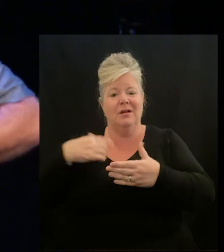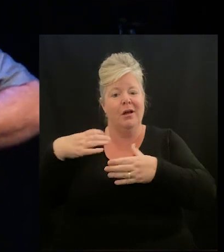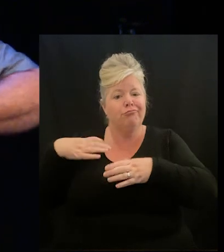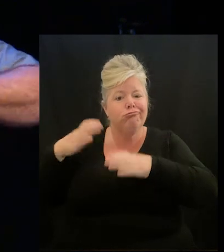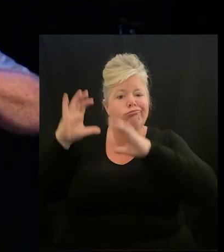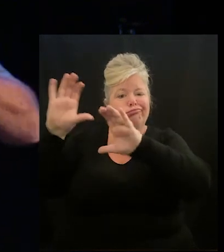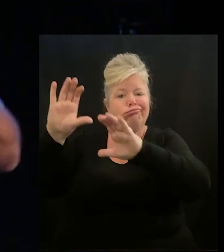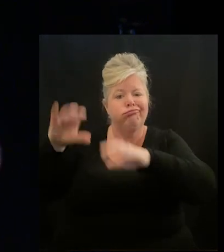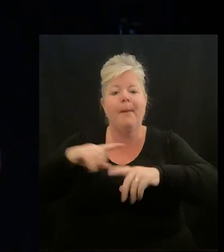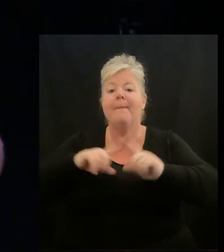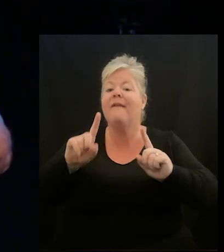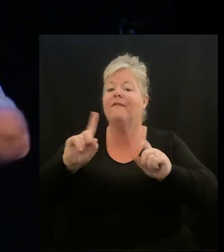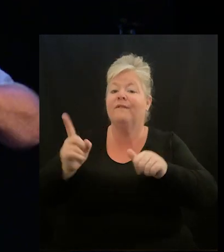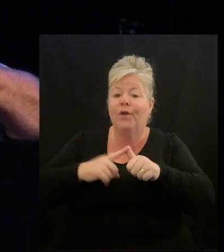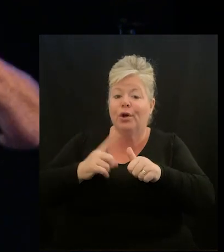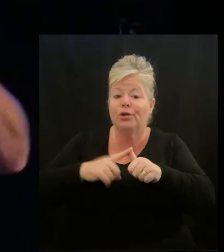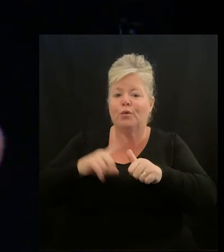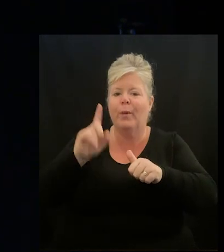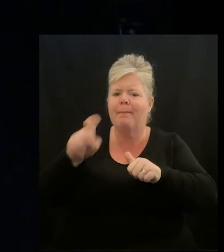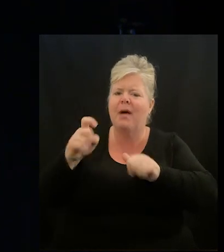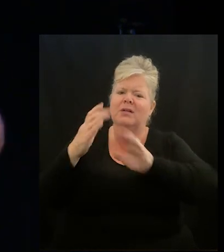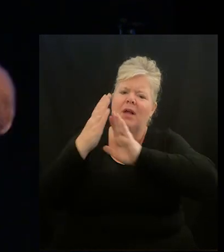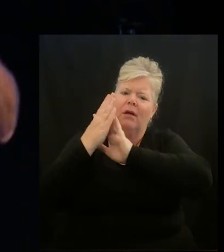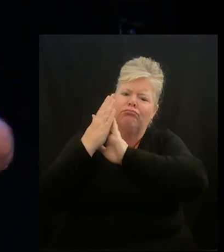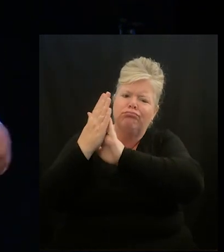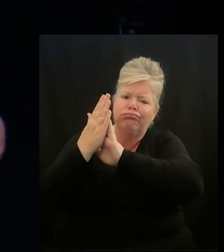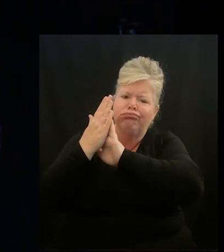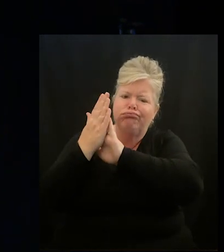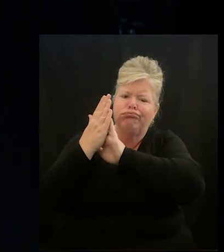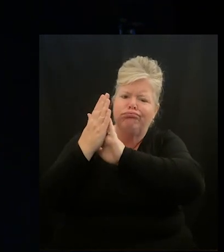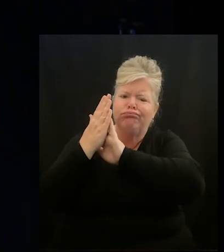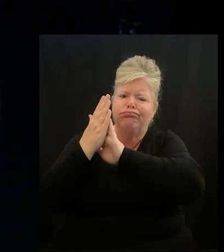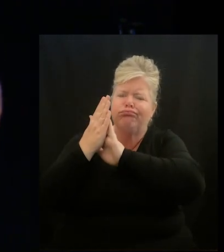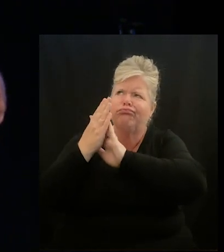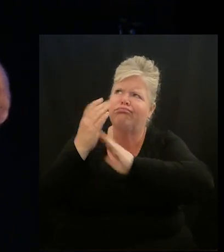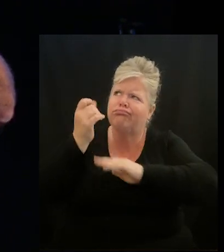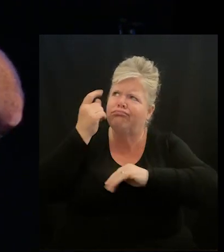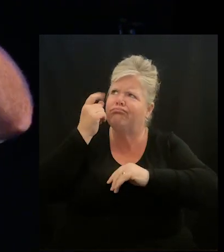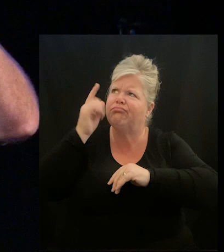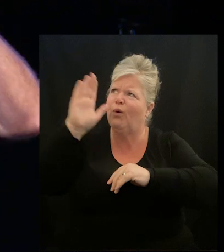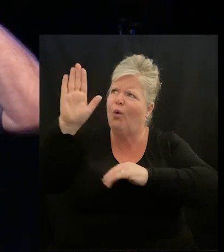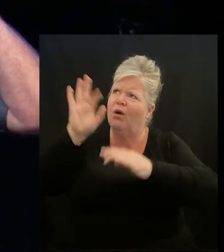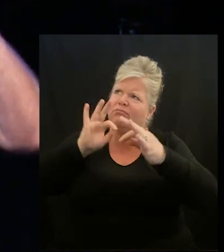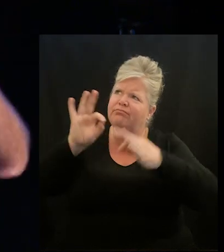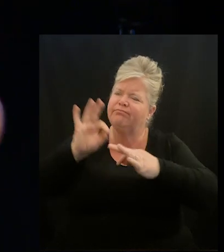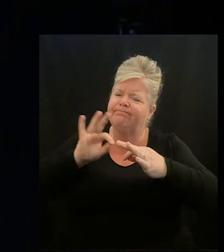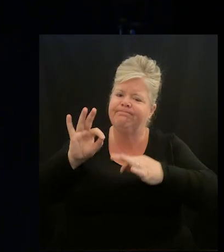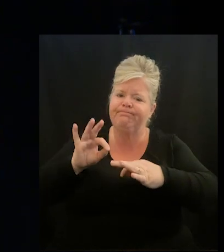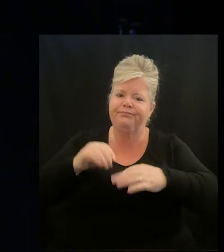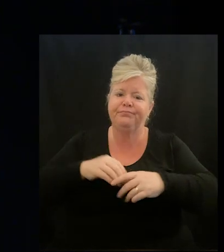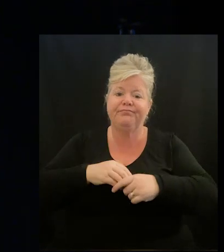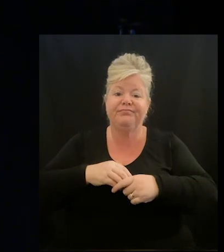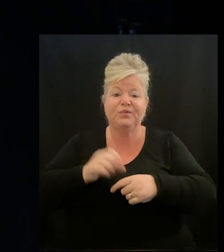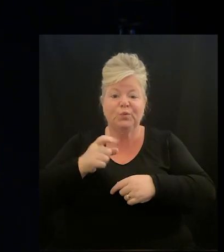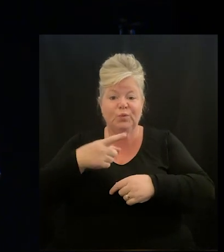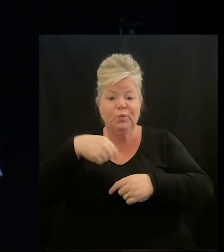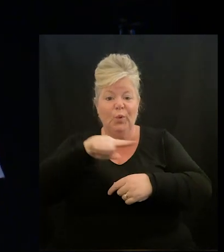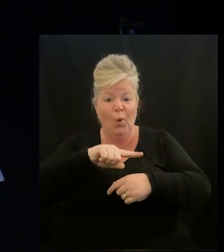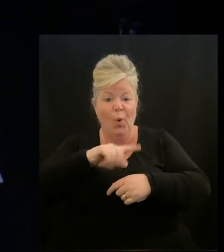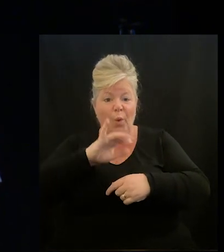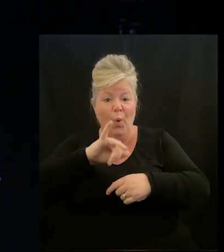us actively leaning in and hearing what he's saying in this moment. So onward they